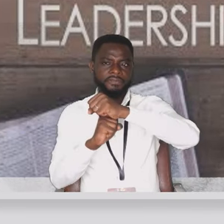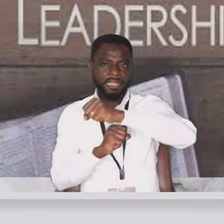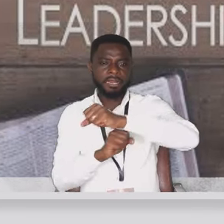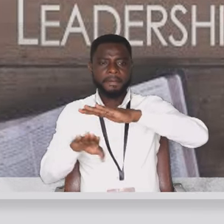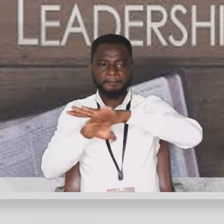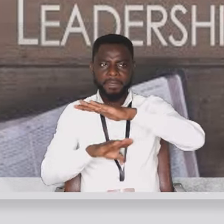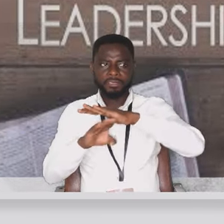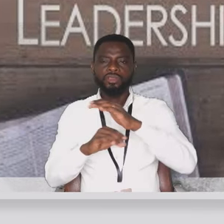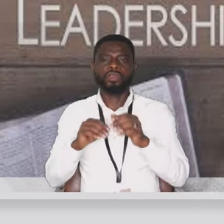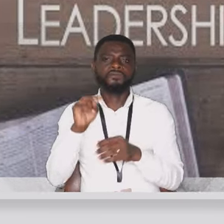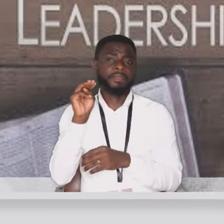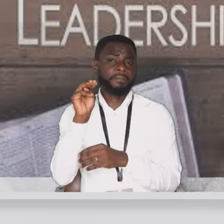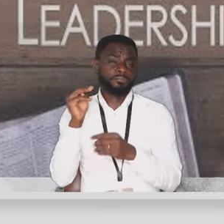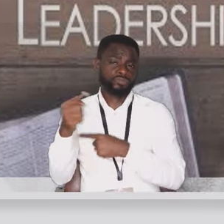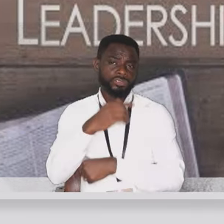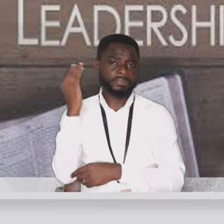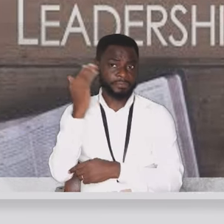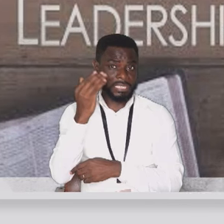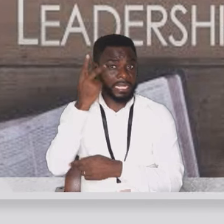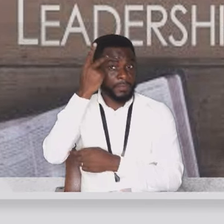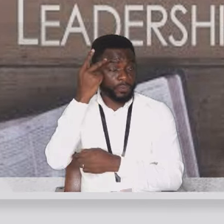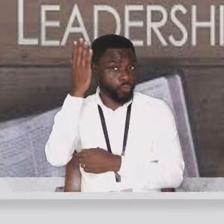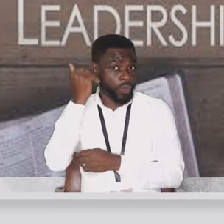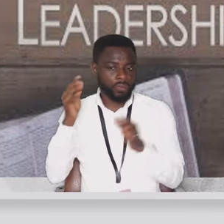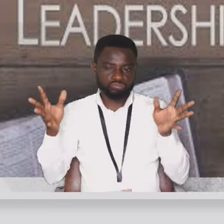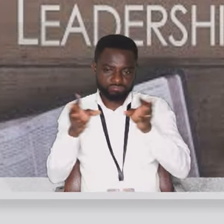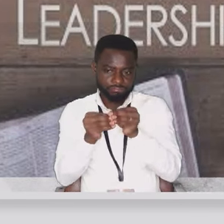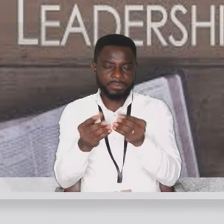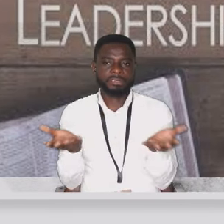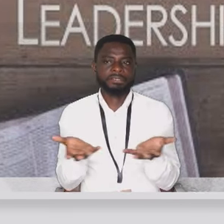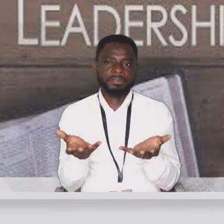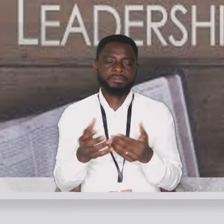and the purpose for which we have gathered here.